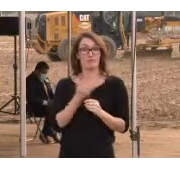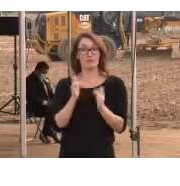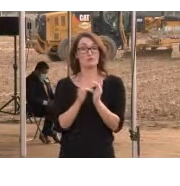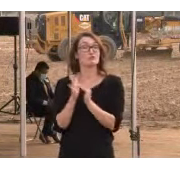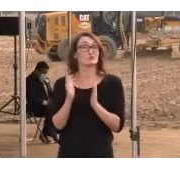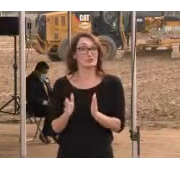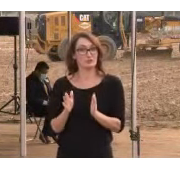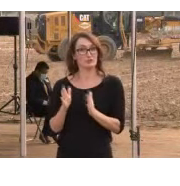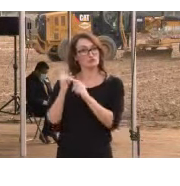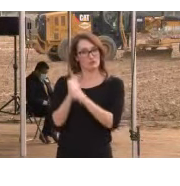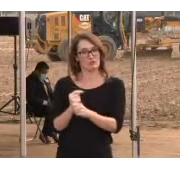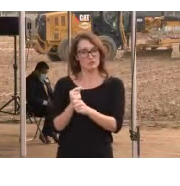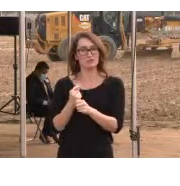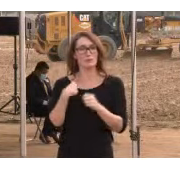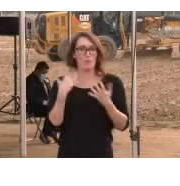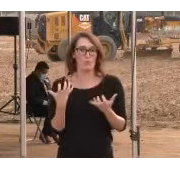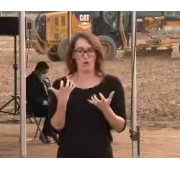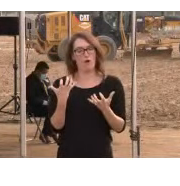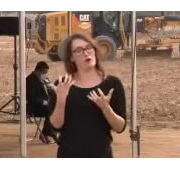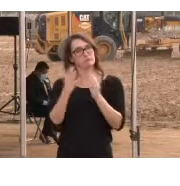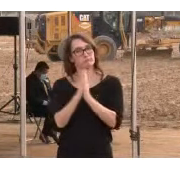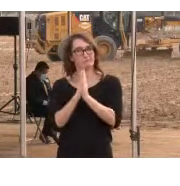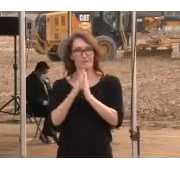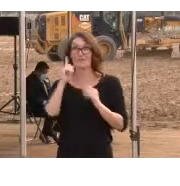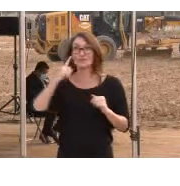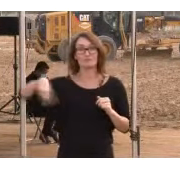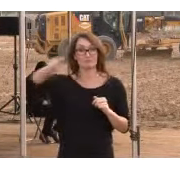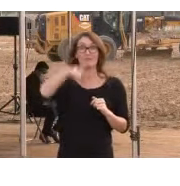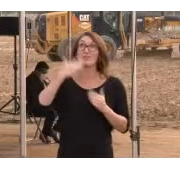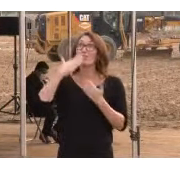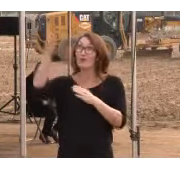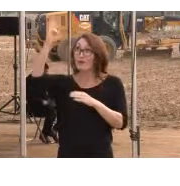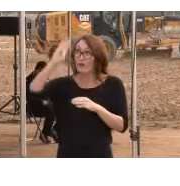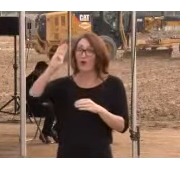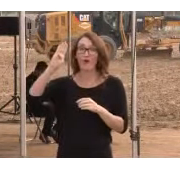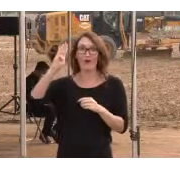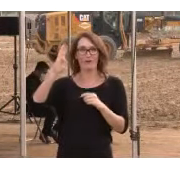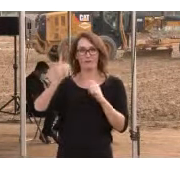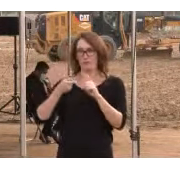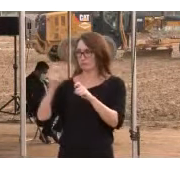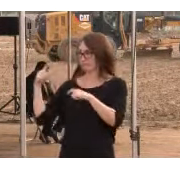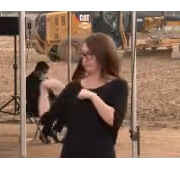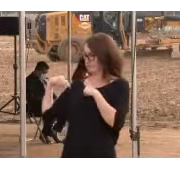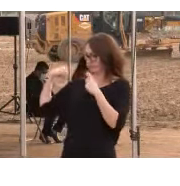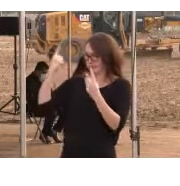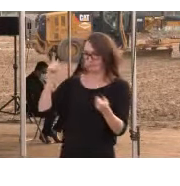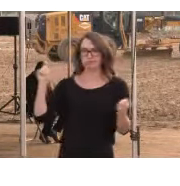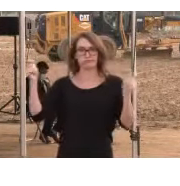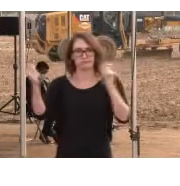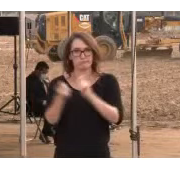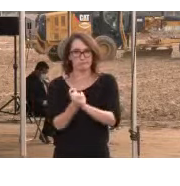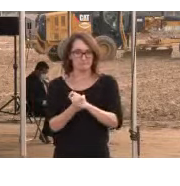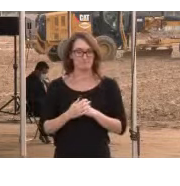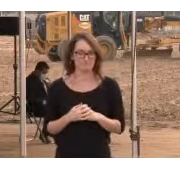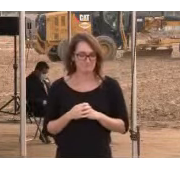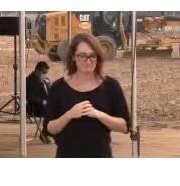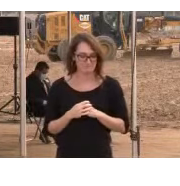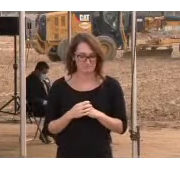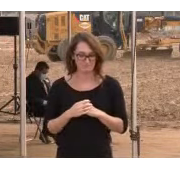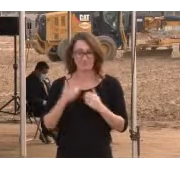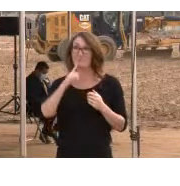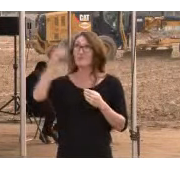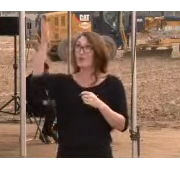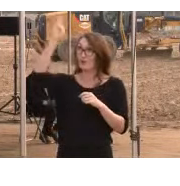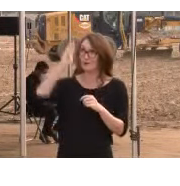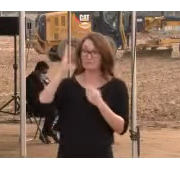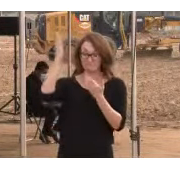me lead you in prayer today and thank God for where we have come and how far we have come. So God,